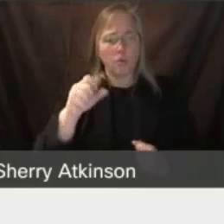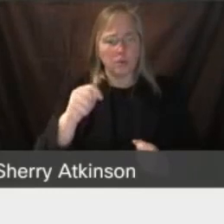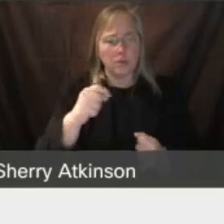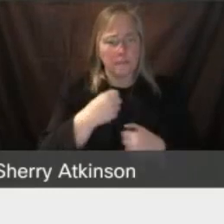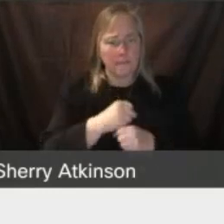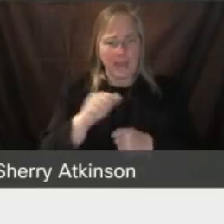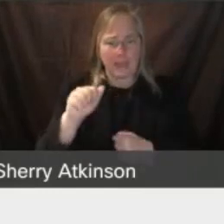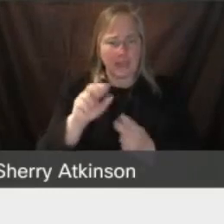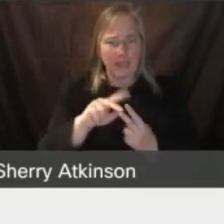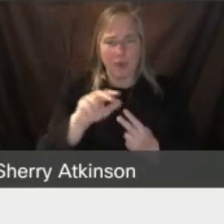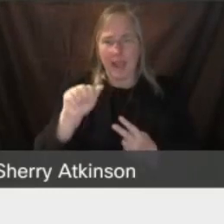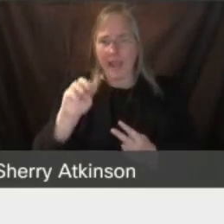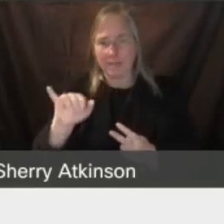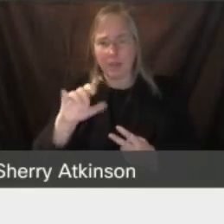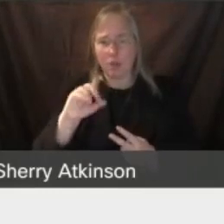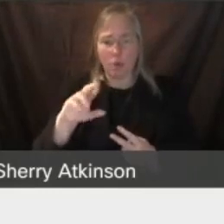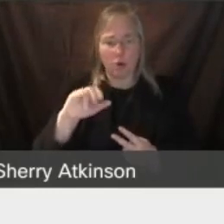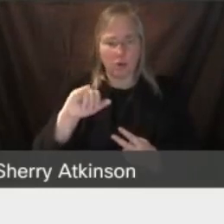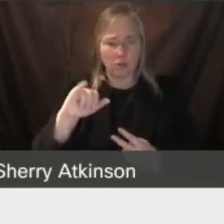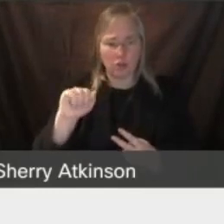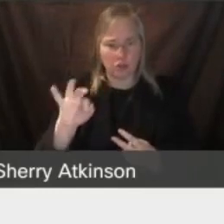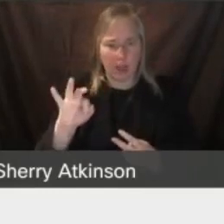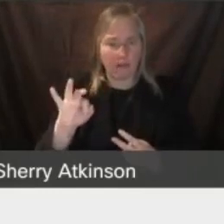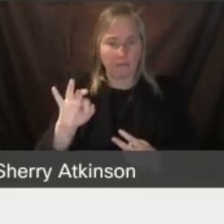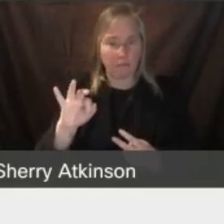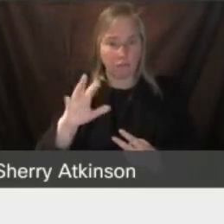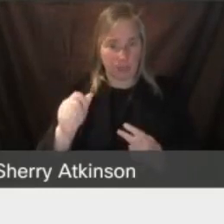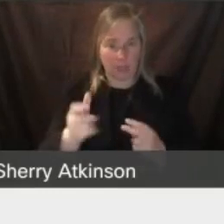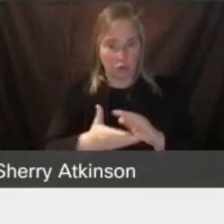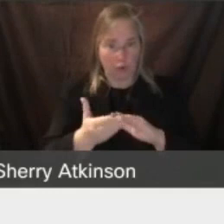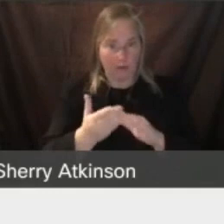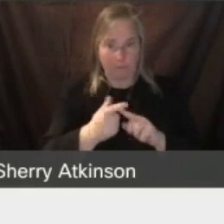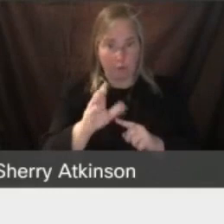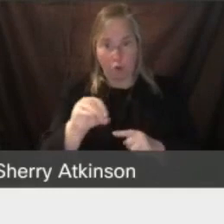Amy, or is it Amy or Jeff is going to run from your own screen, right?